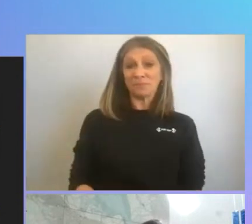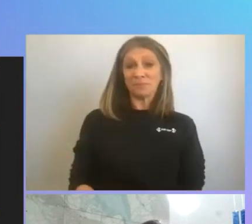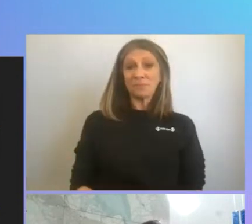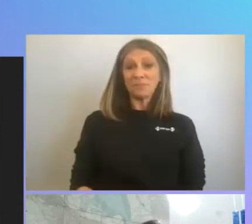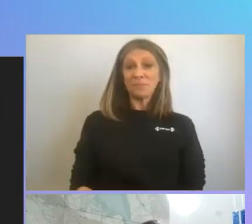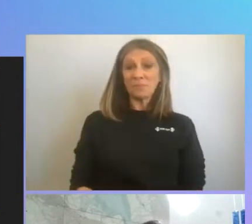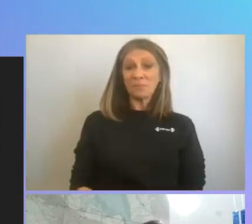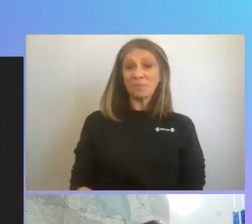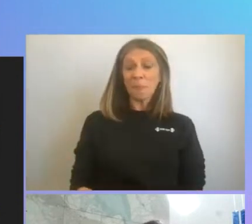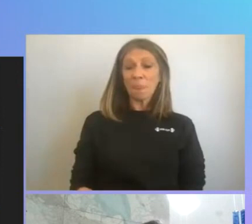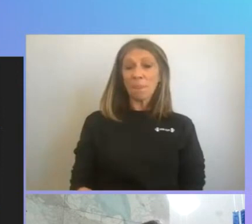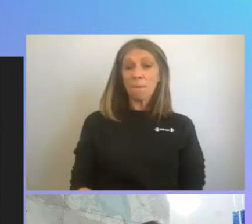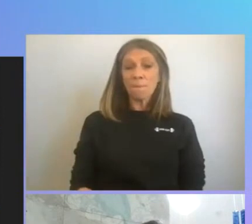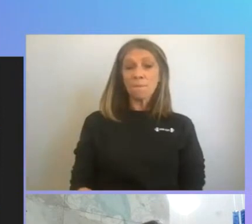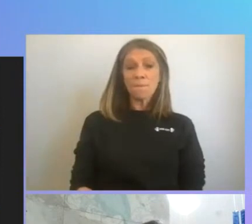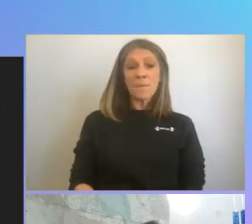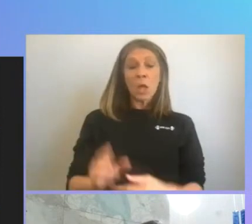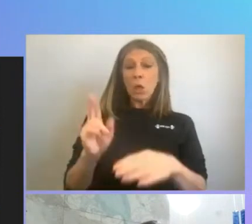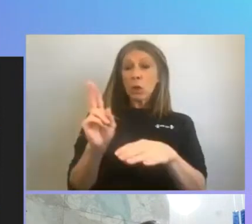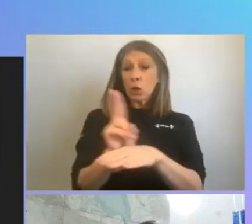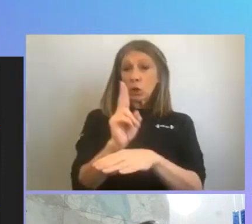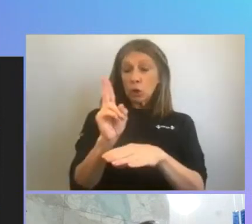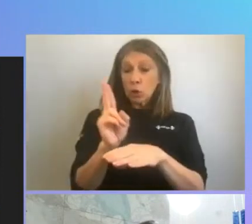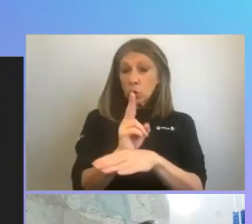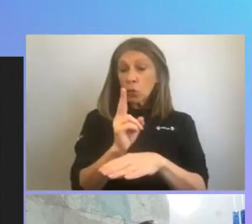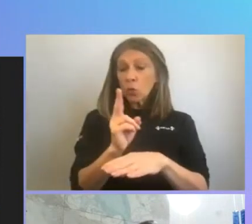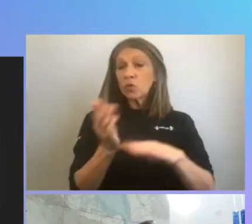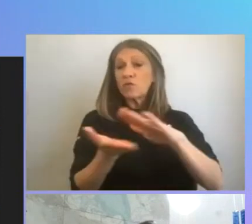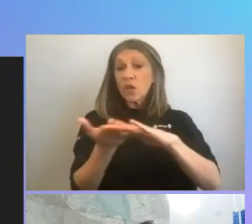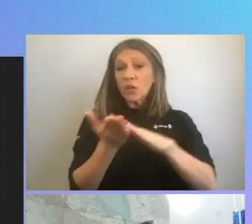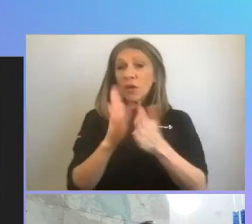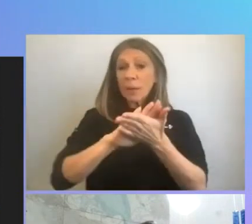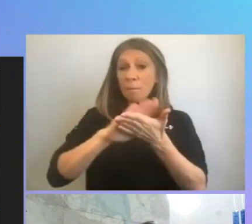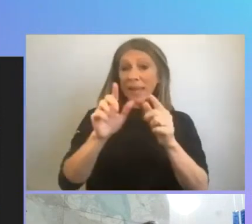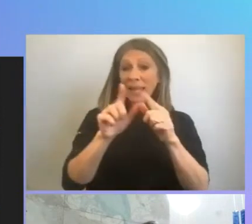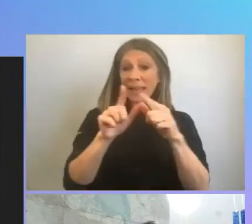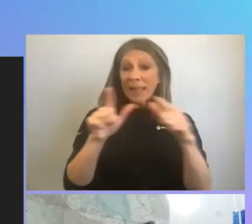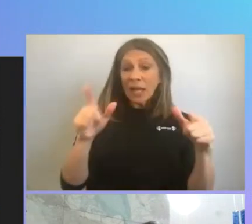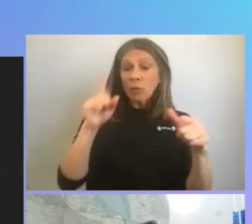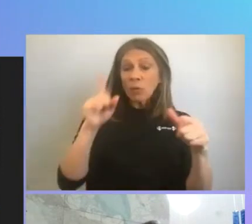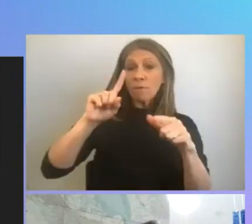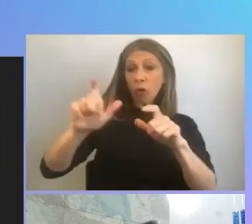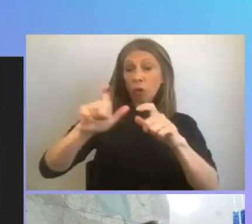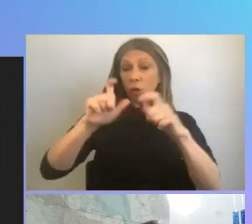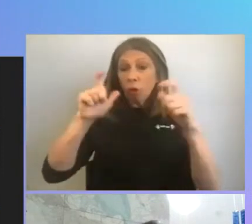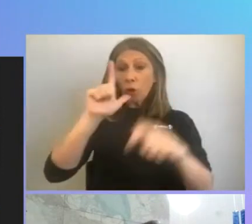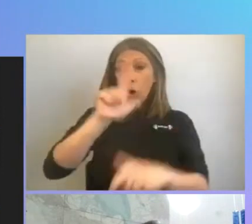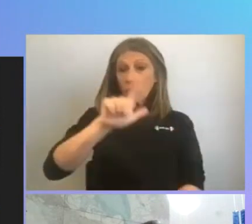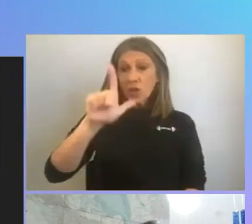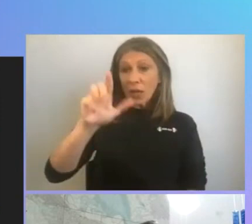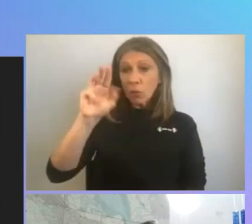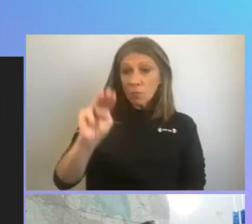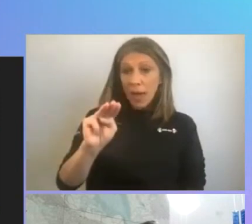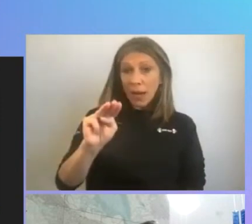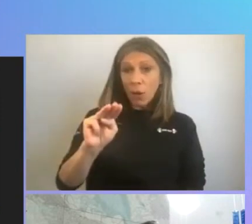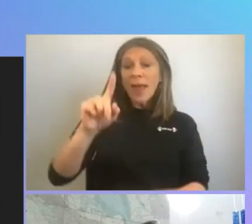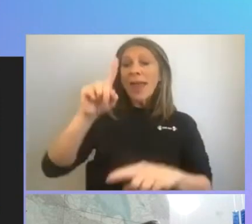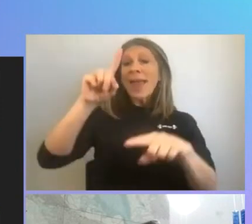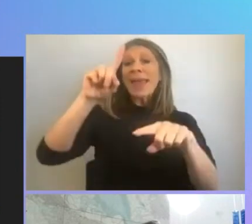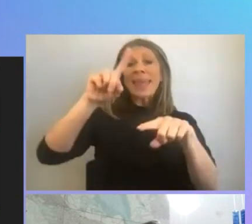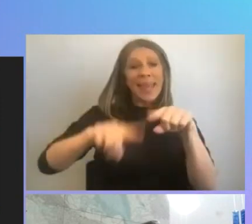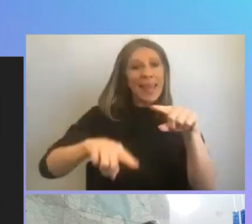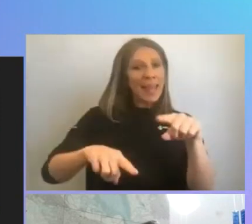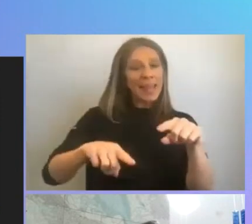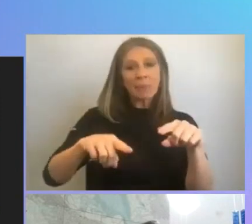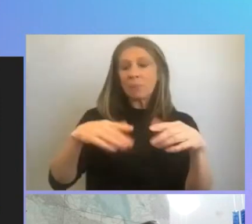So the use of generating plain language for large language models cannot be understated.